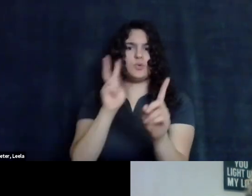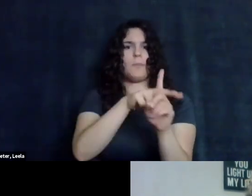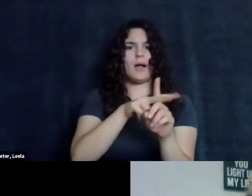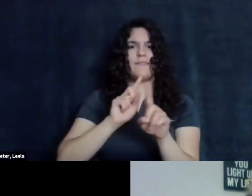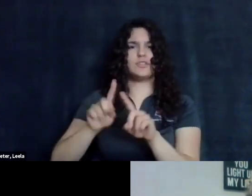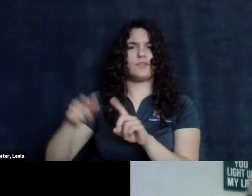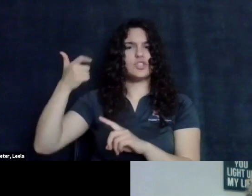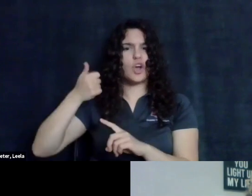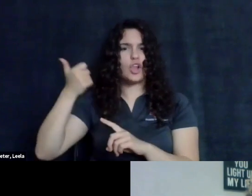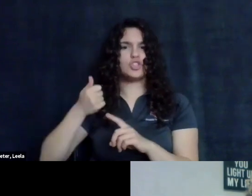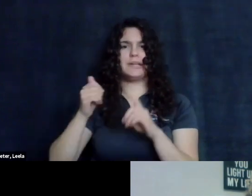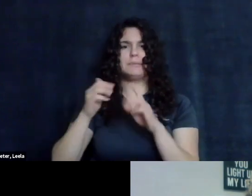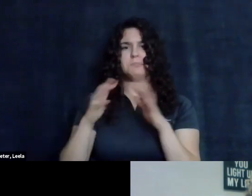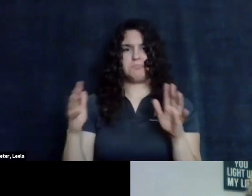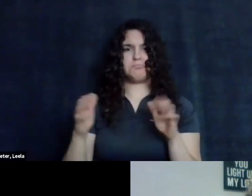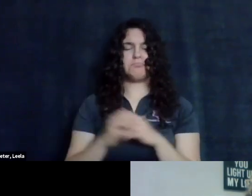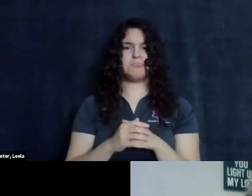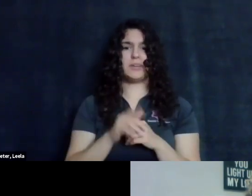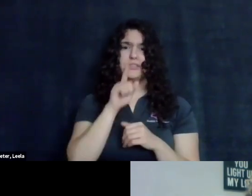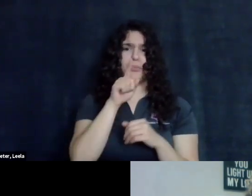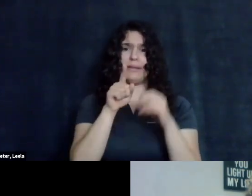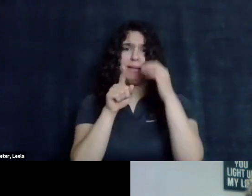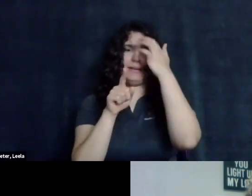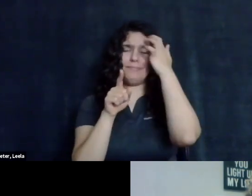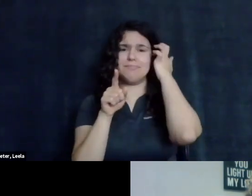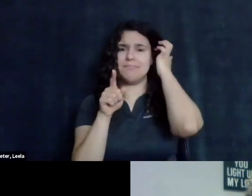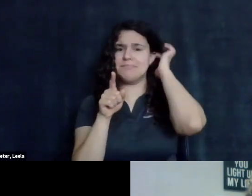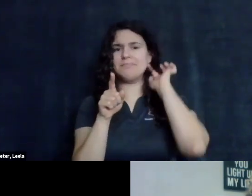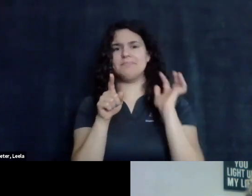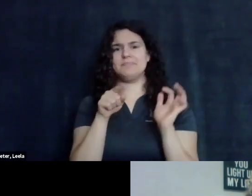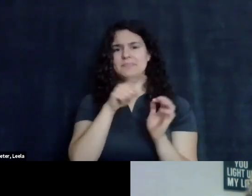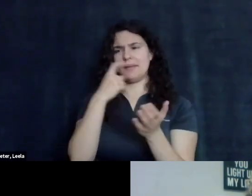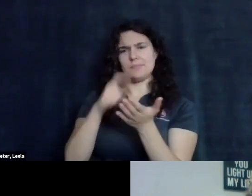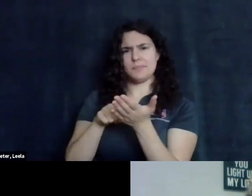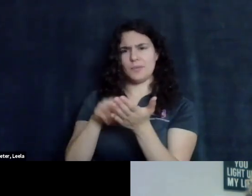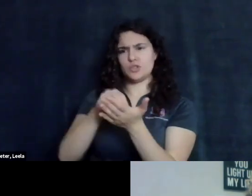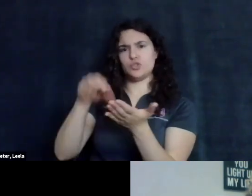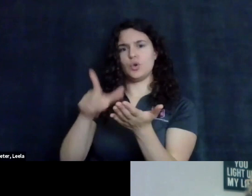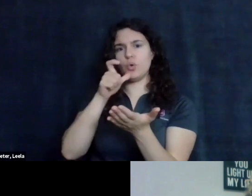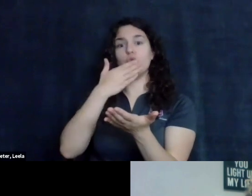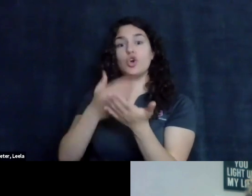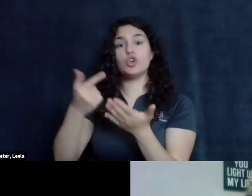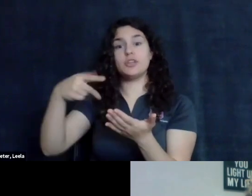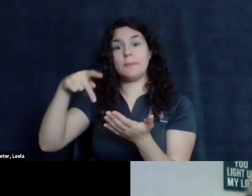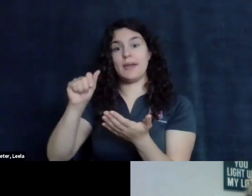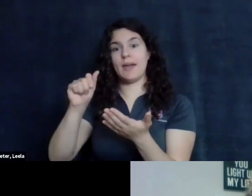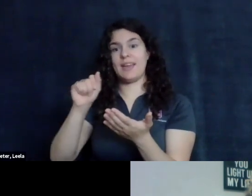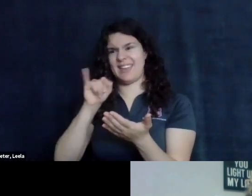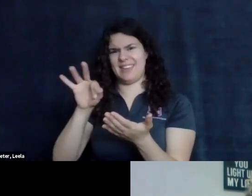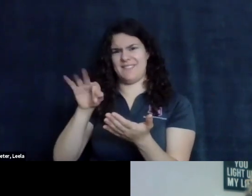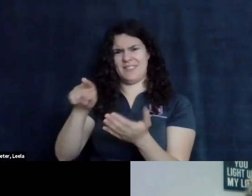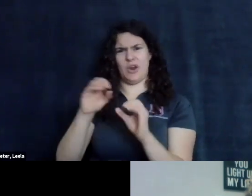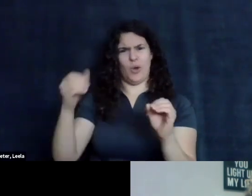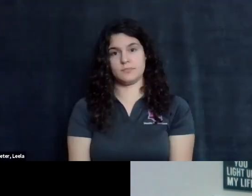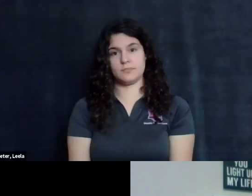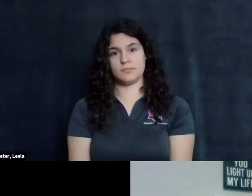scholarships, etc. It's rare that we have a student with a good GPA not getting a scholarship. They are recognized pretty